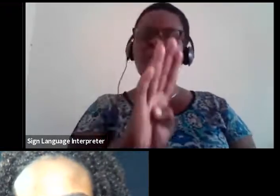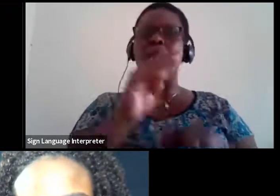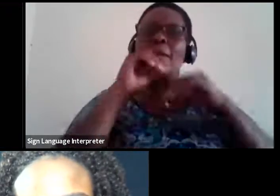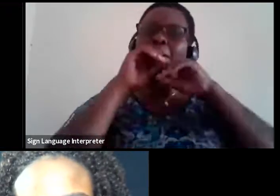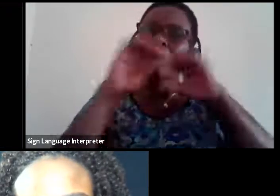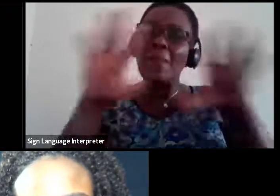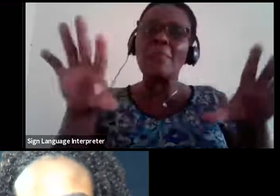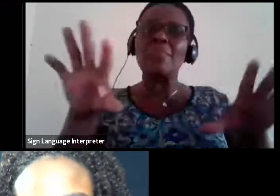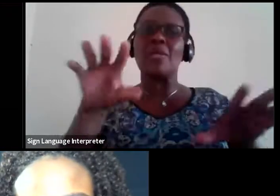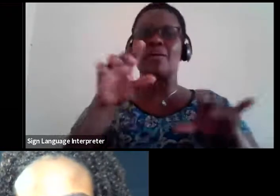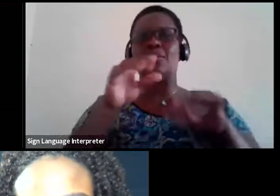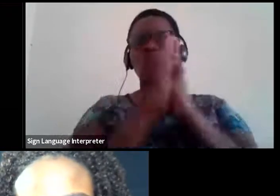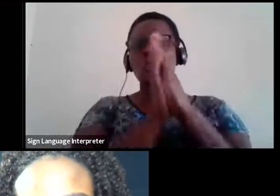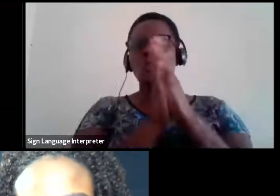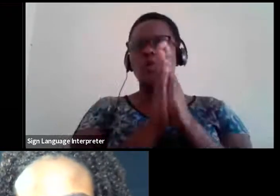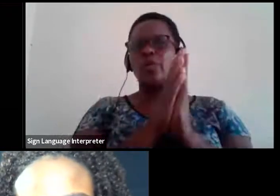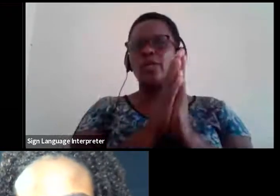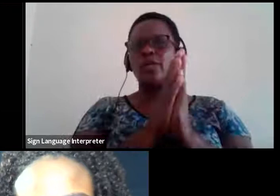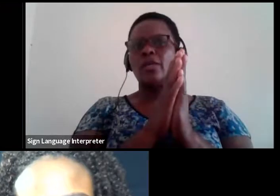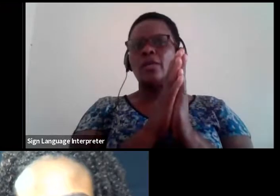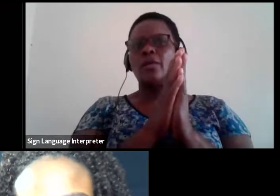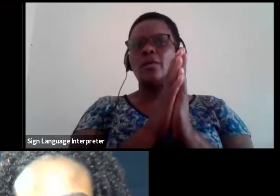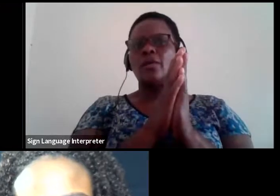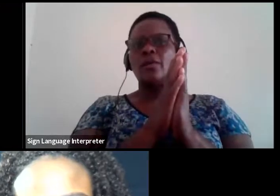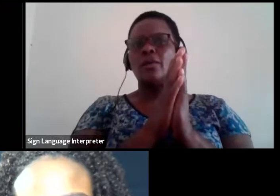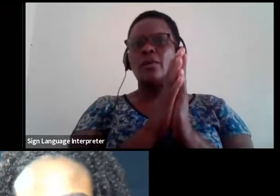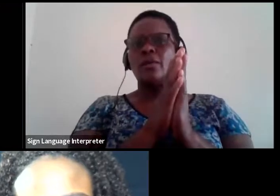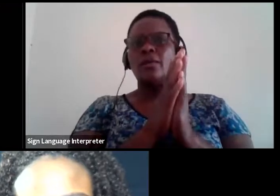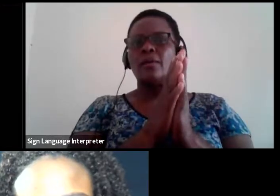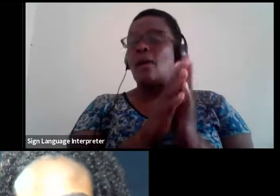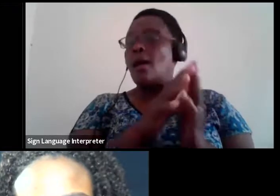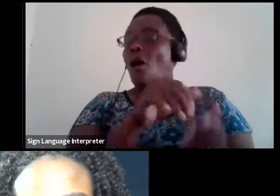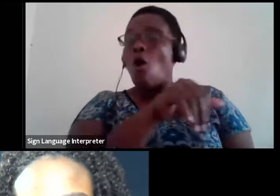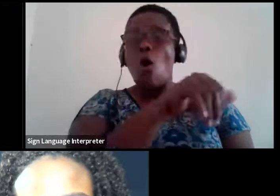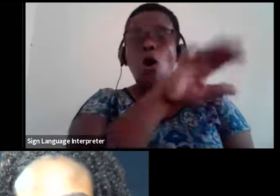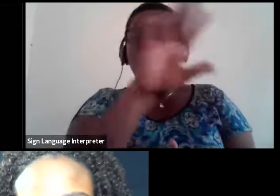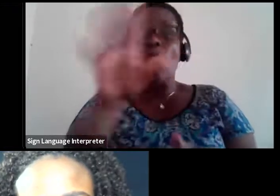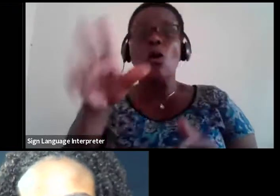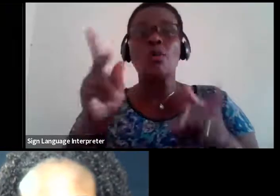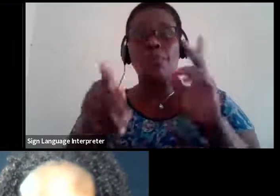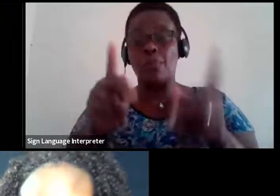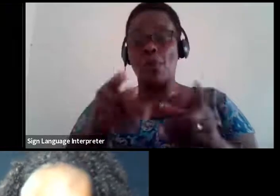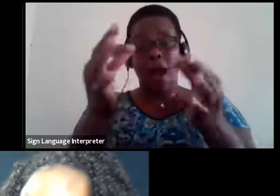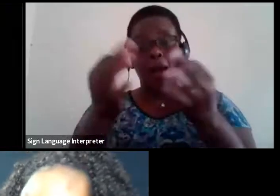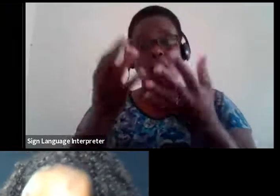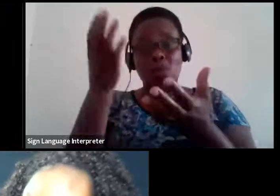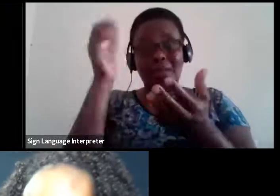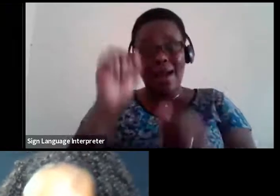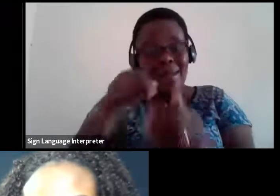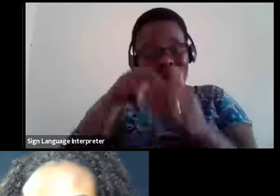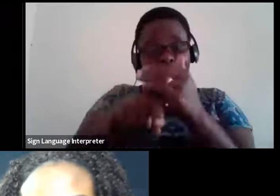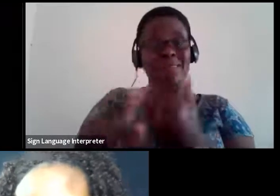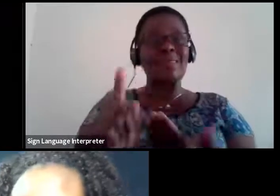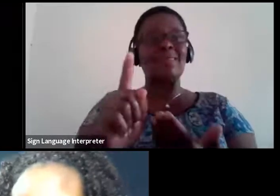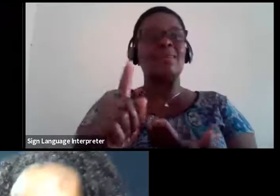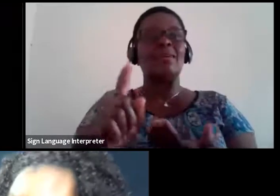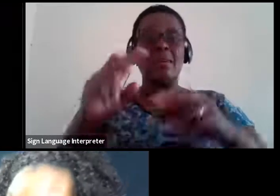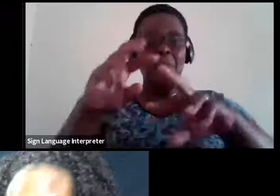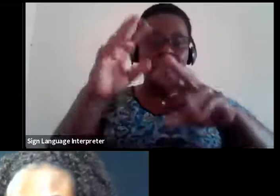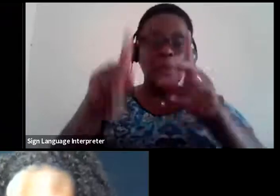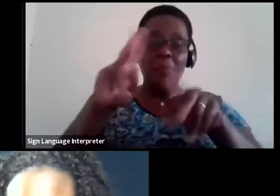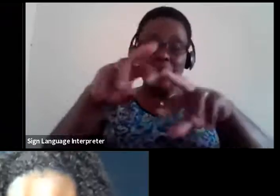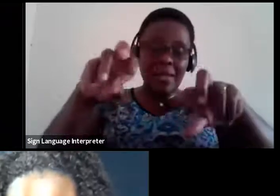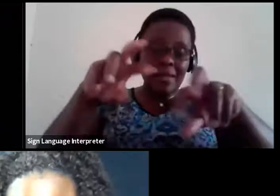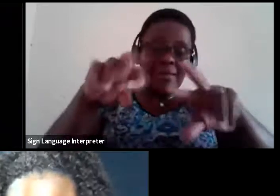who had access to that account or who knew that account or who even searched for it could see this information. And human rights defenders and digital